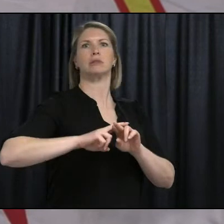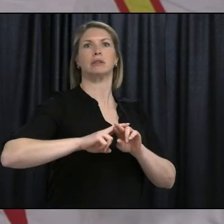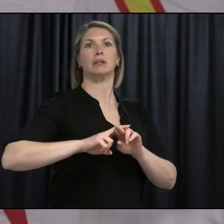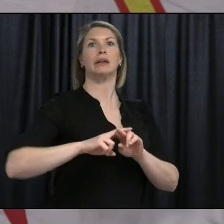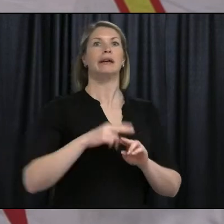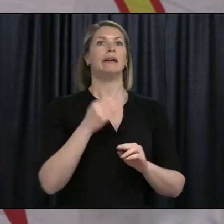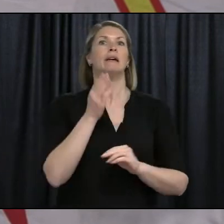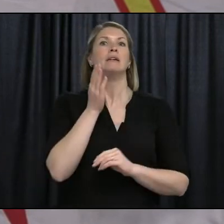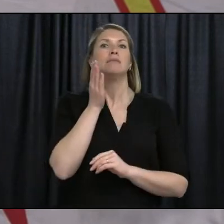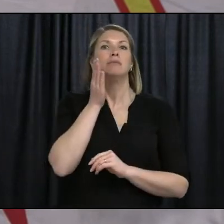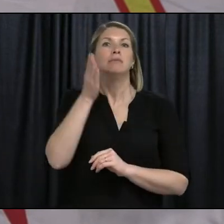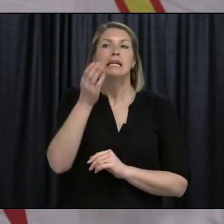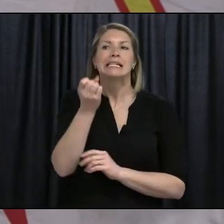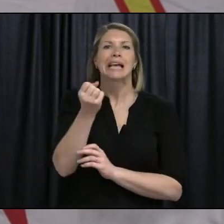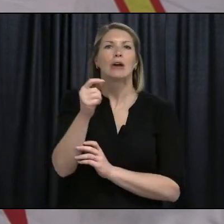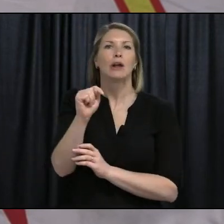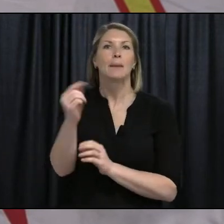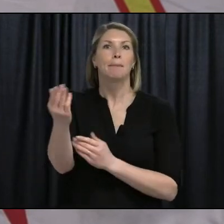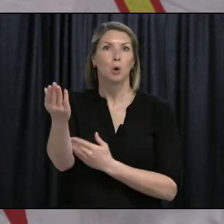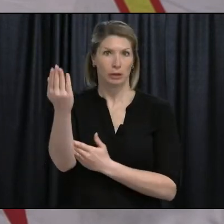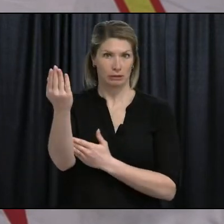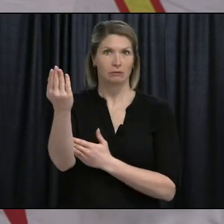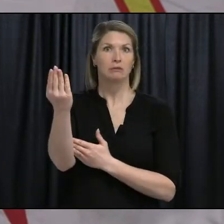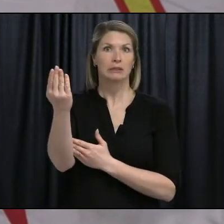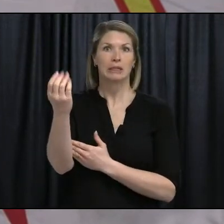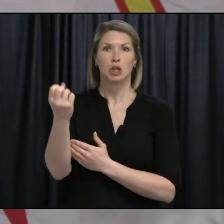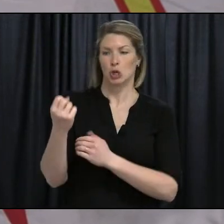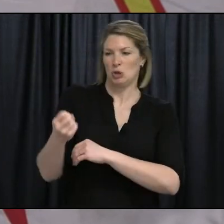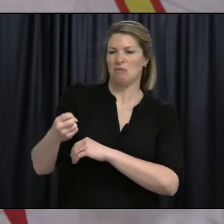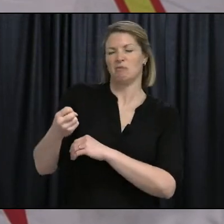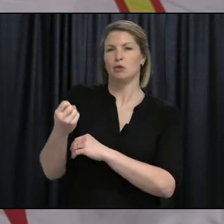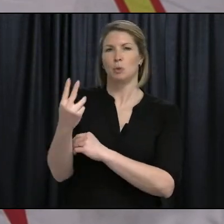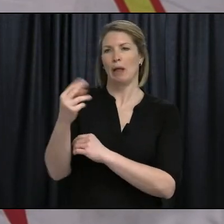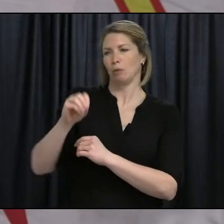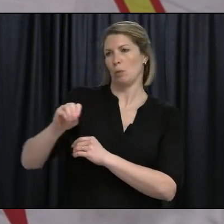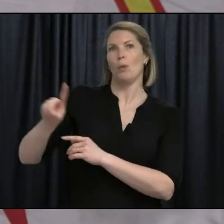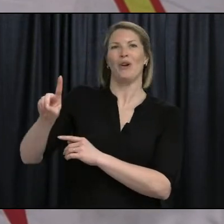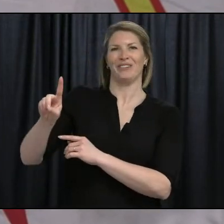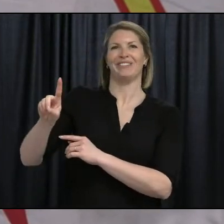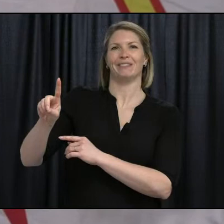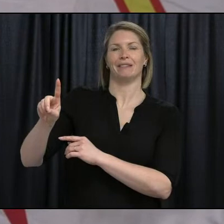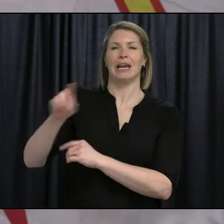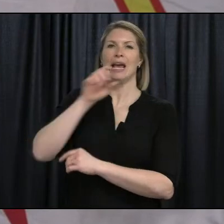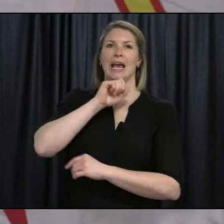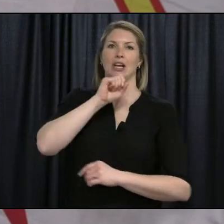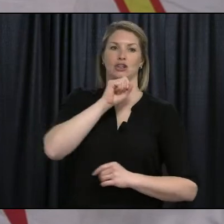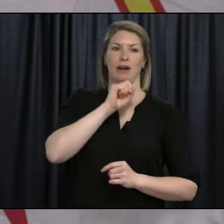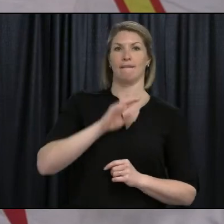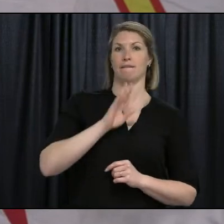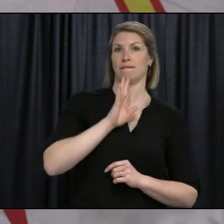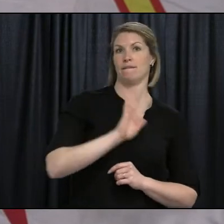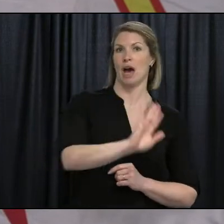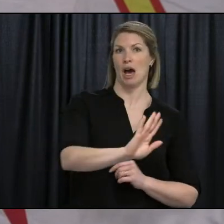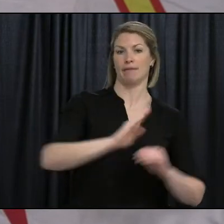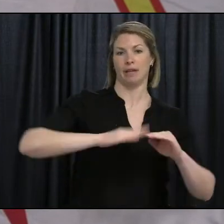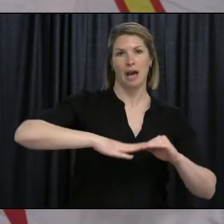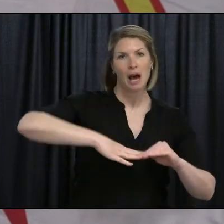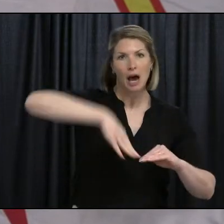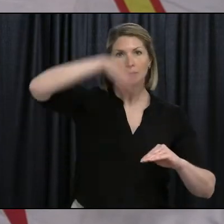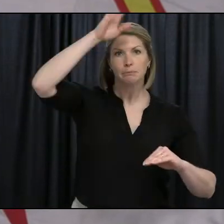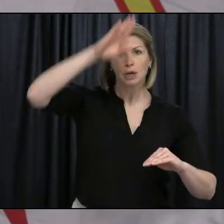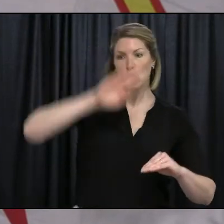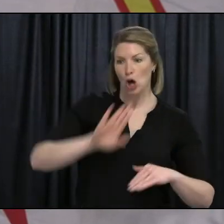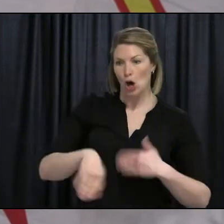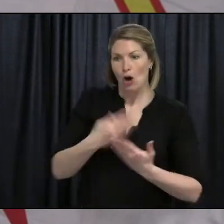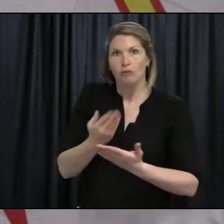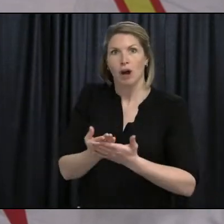a.m. Saturday morning, a special measures order will be in effect, requiring all travelers age 5 and older to be tested according to their